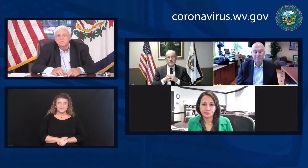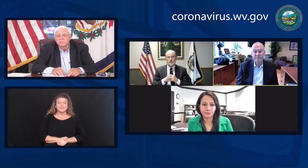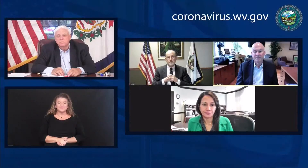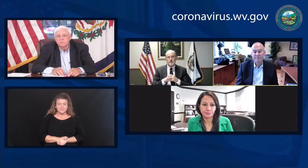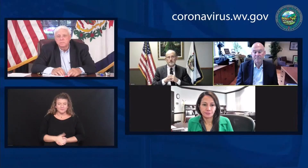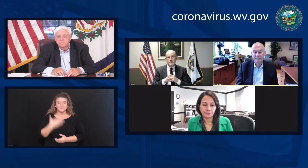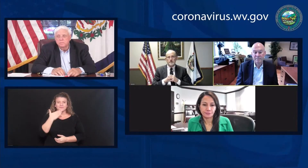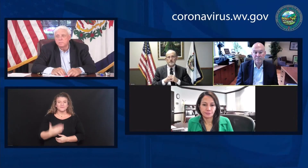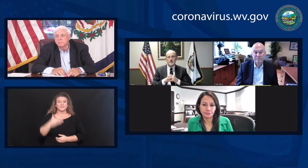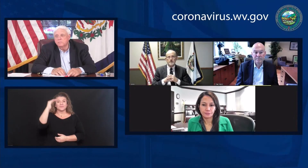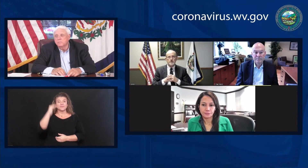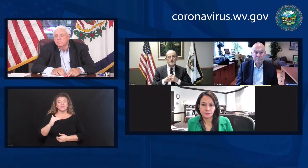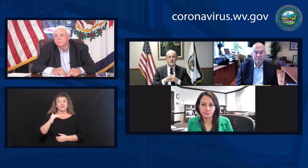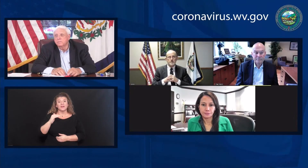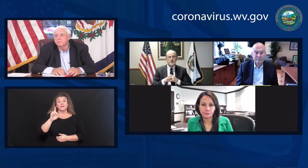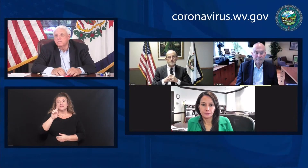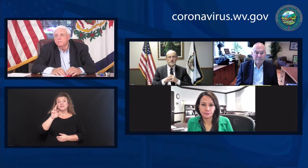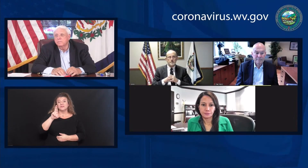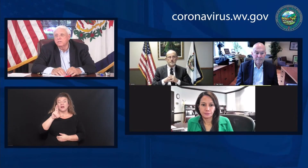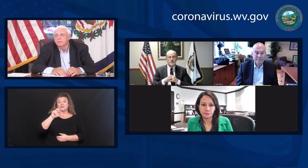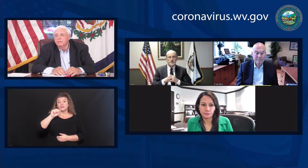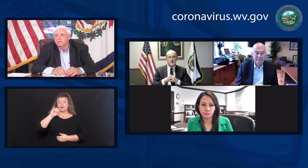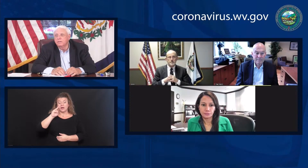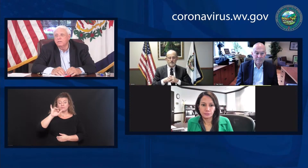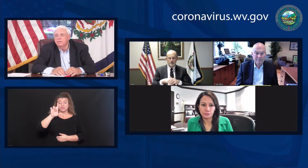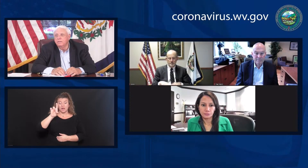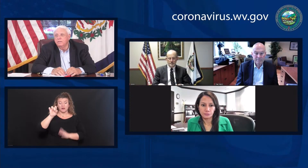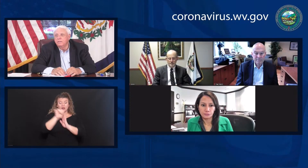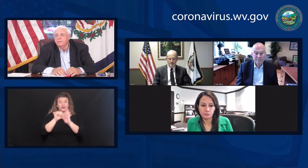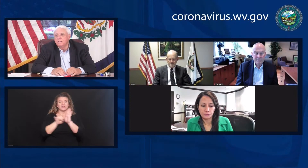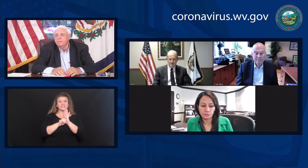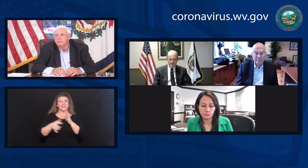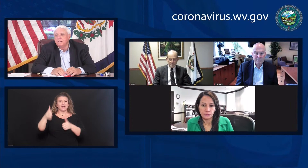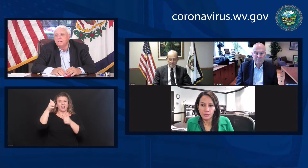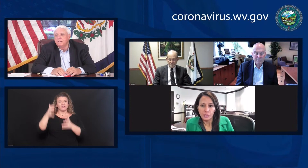Thank you, Dr. Marsh. Next, we'll go to Dr. Ayn Amjad, our State Health Officer.